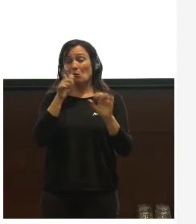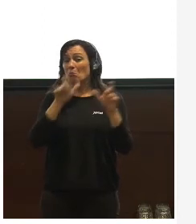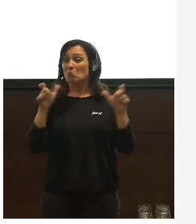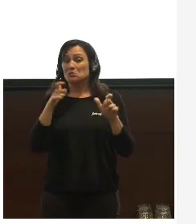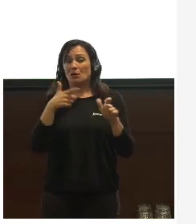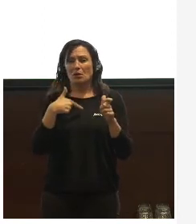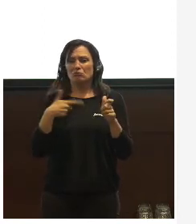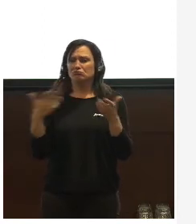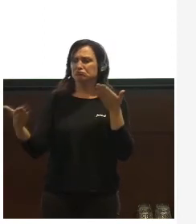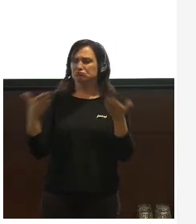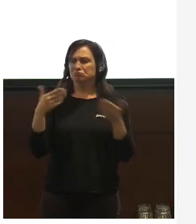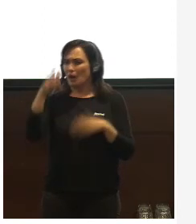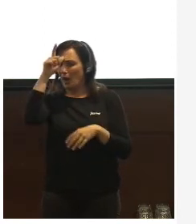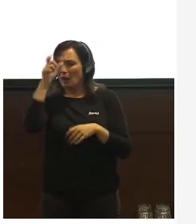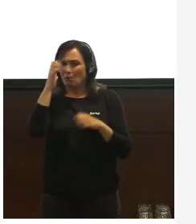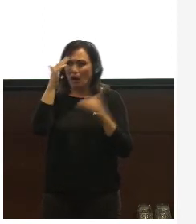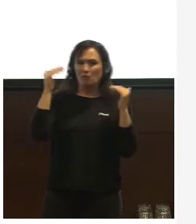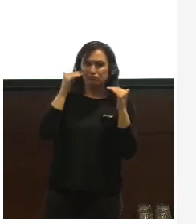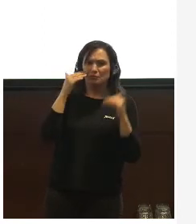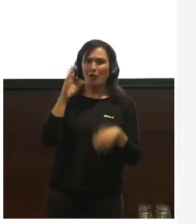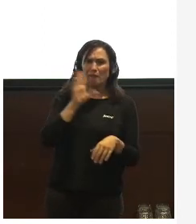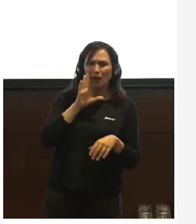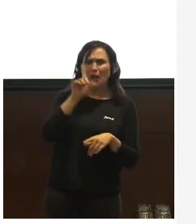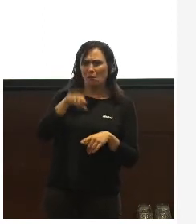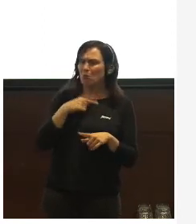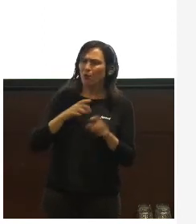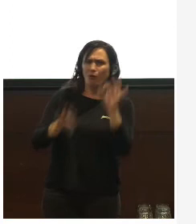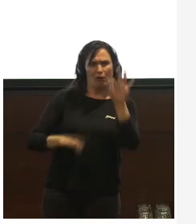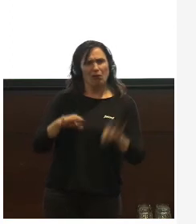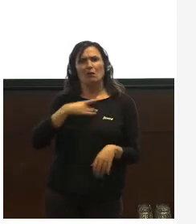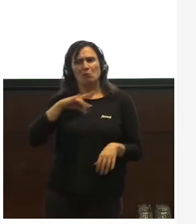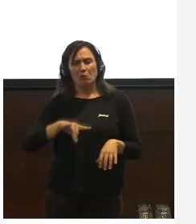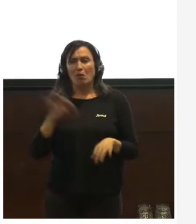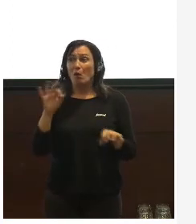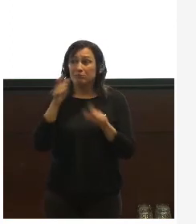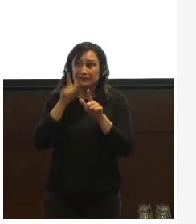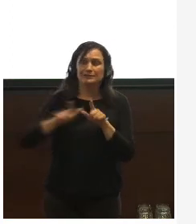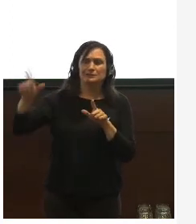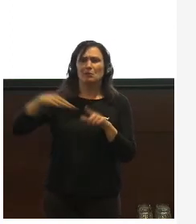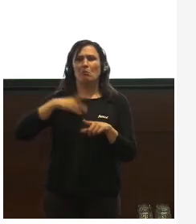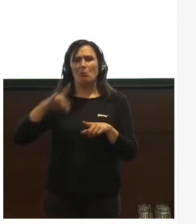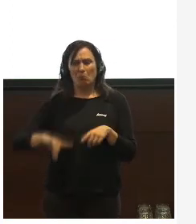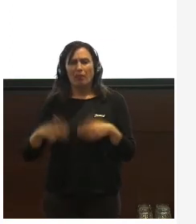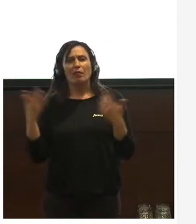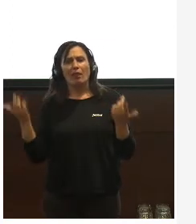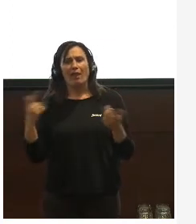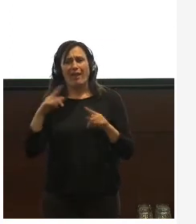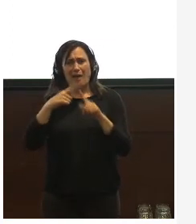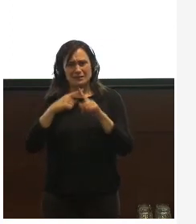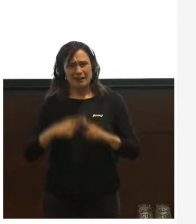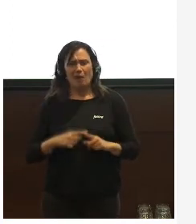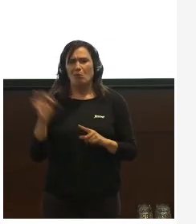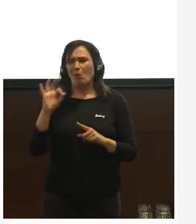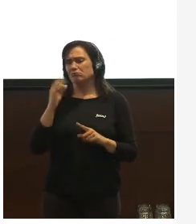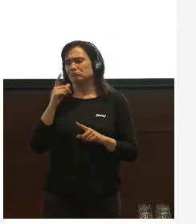can organize that as well. And if they want to go further away, like combine Amsterdam with visit to Prague or to Barcelona or to